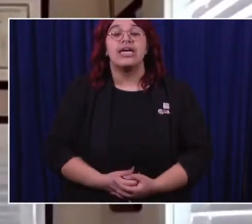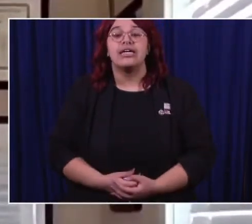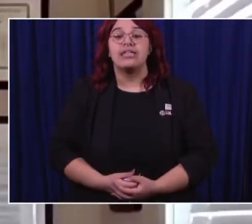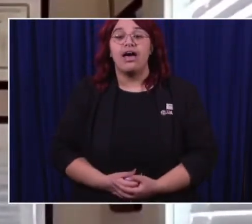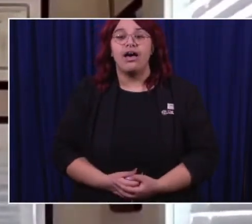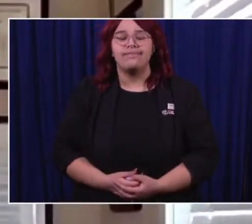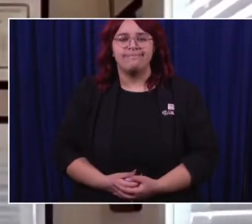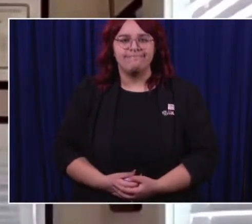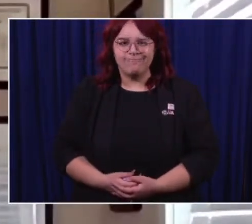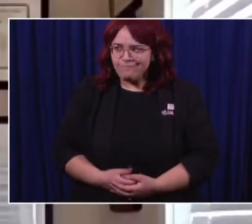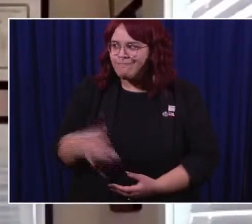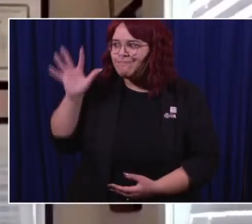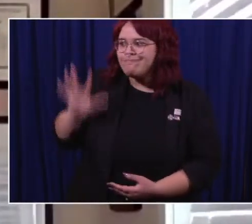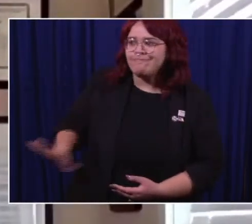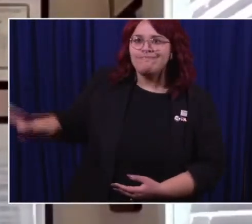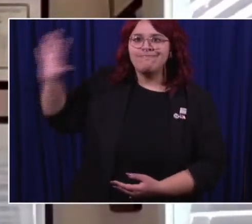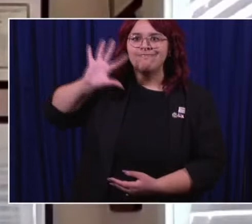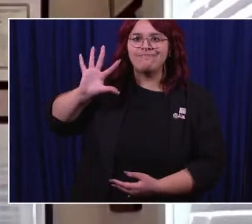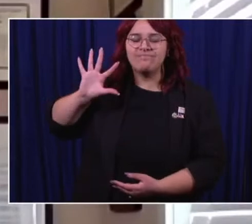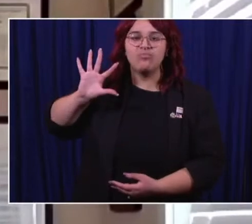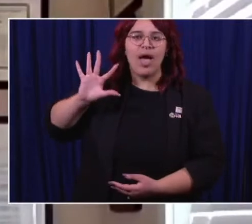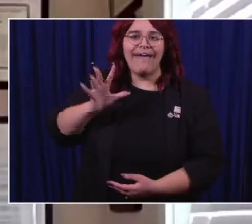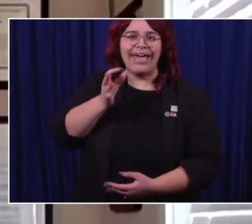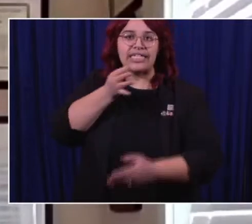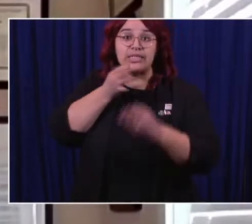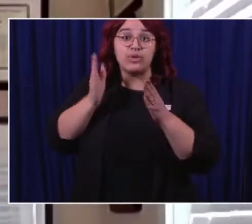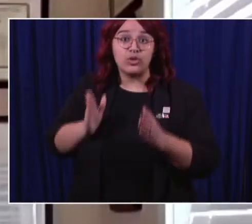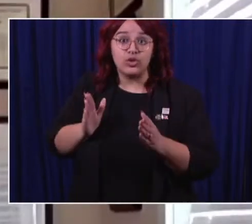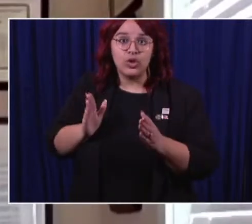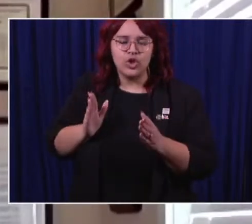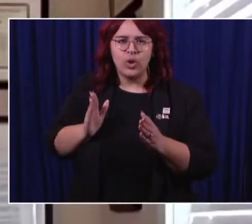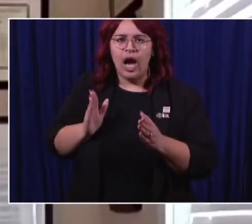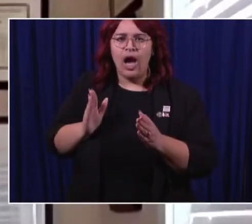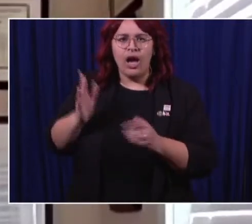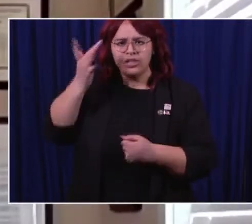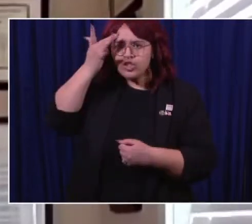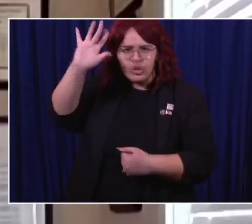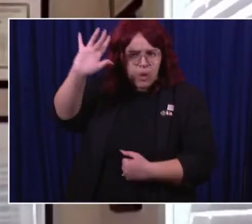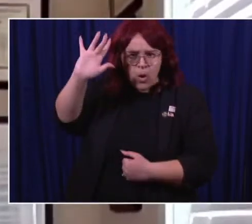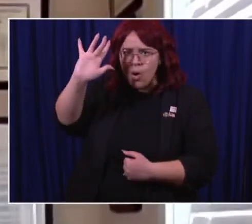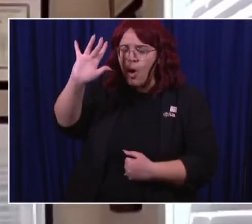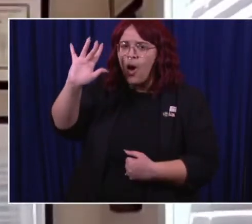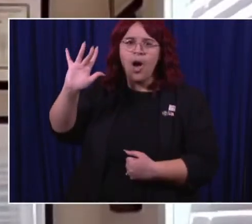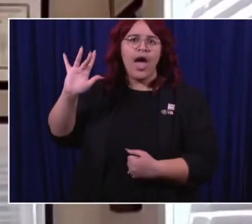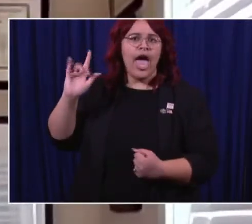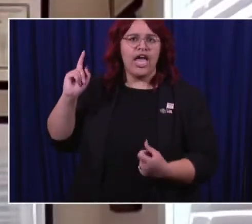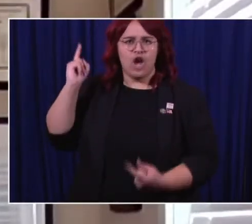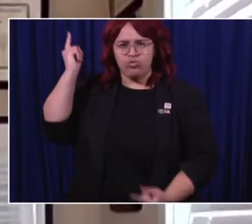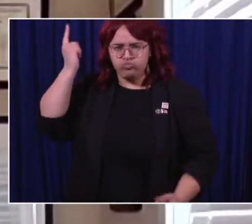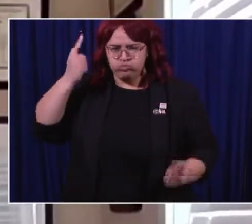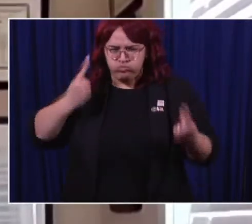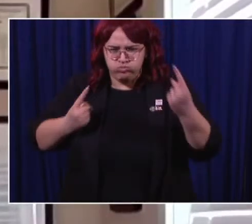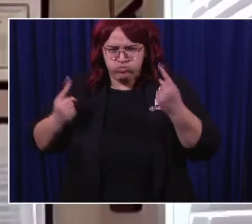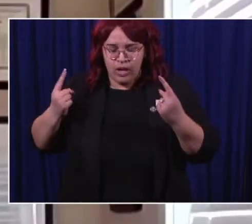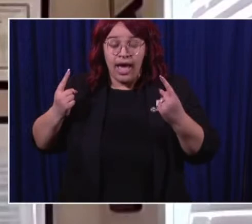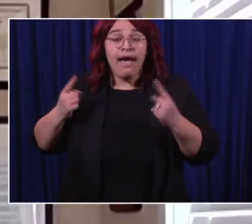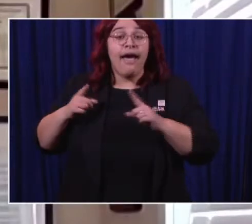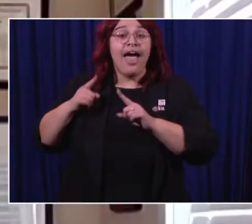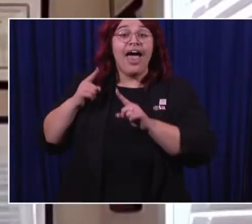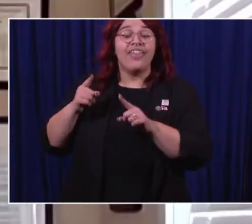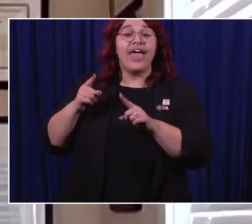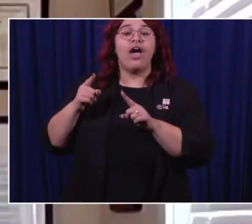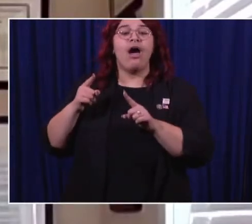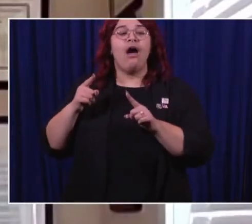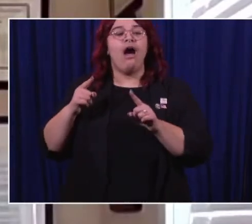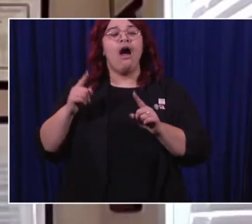well educated, very well intentioned, are looking at the picture and describing pieces of it a little bit